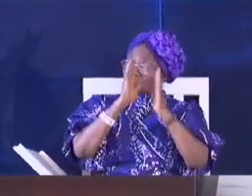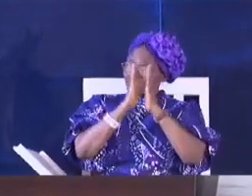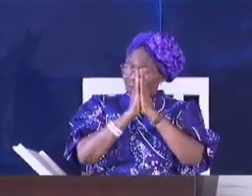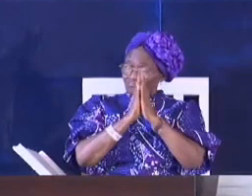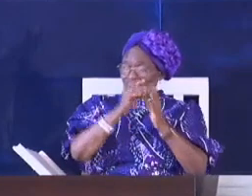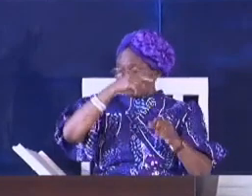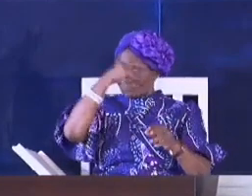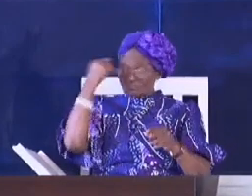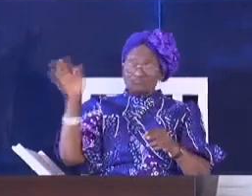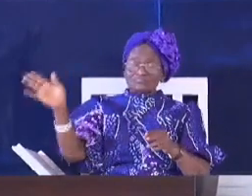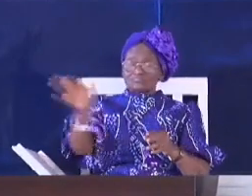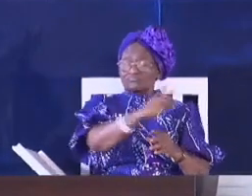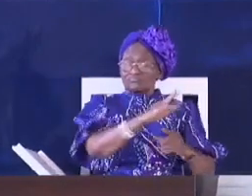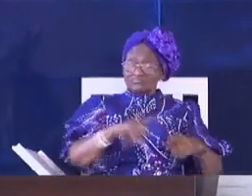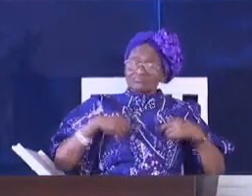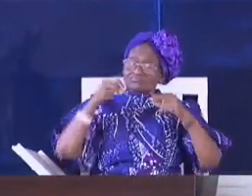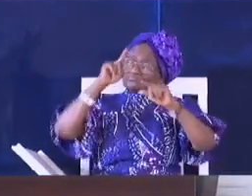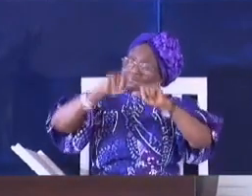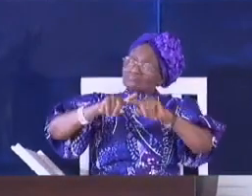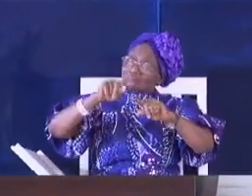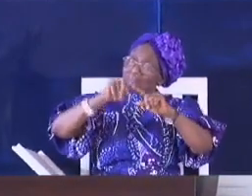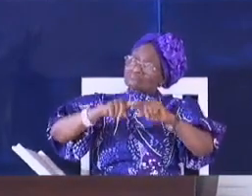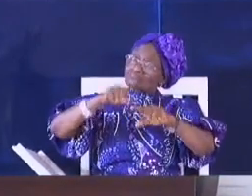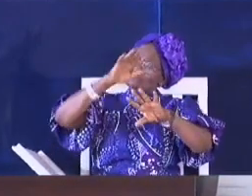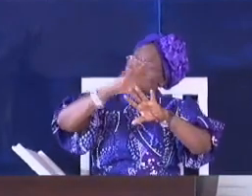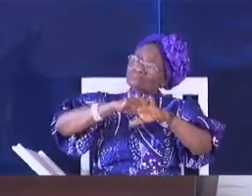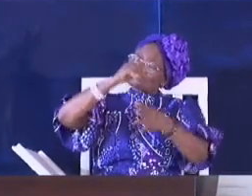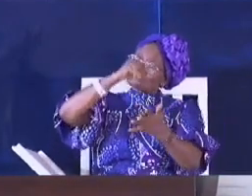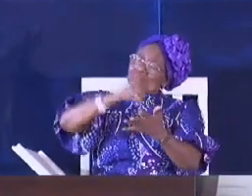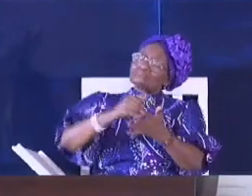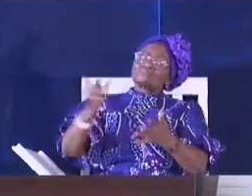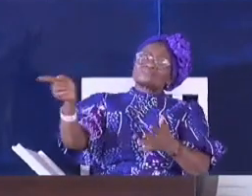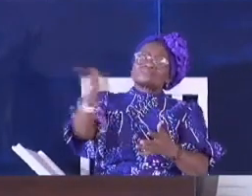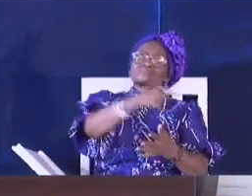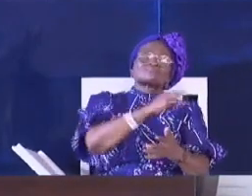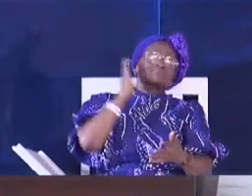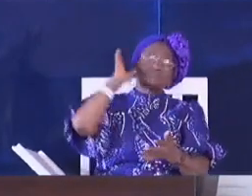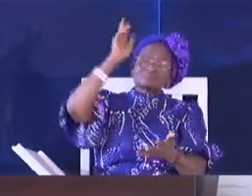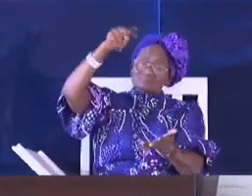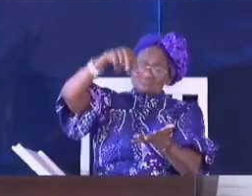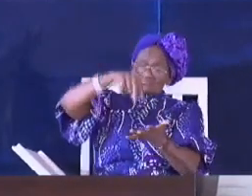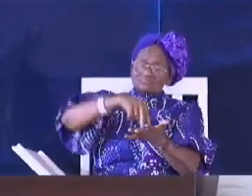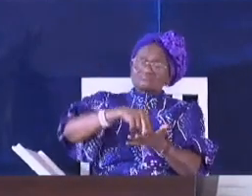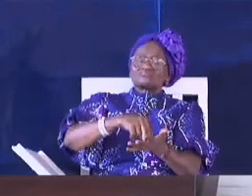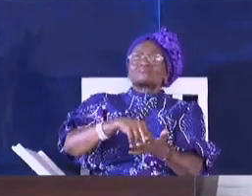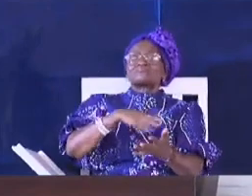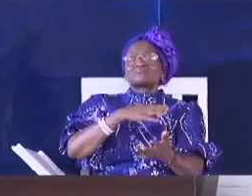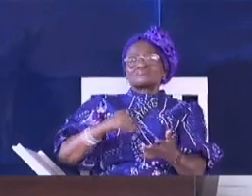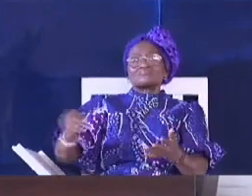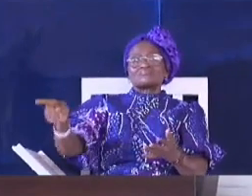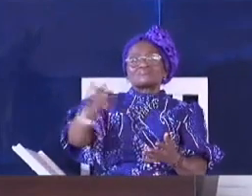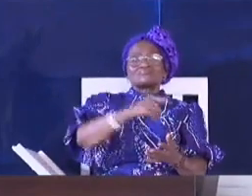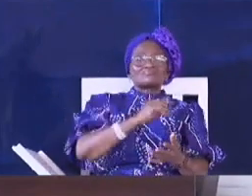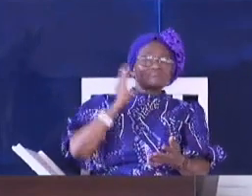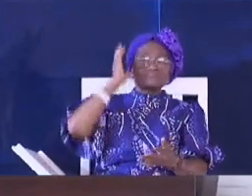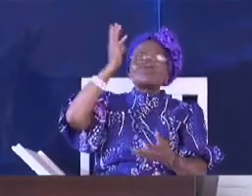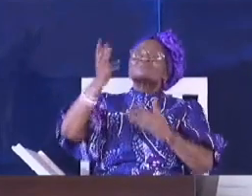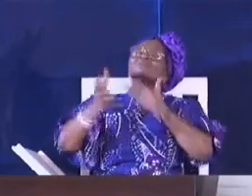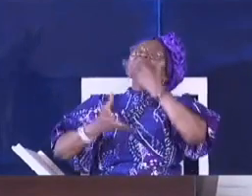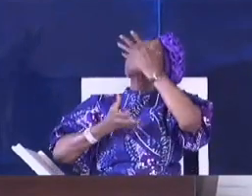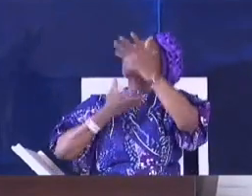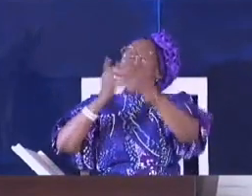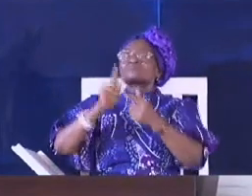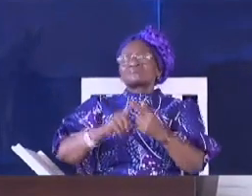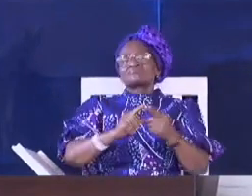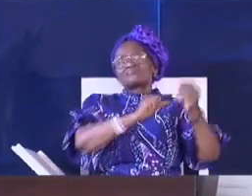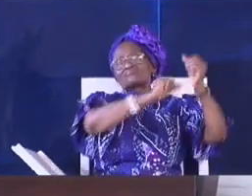it. You will stand on your feet and you are going to cry to the Almighty